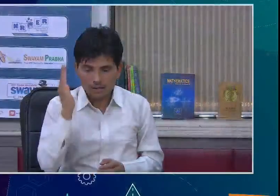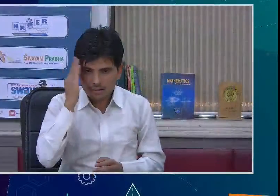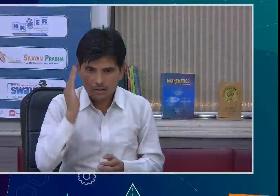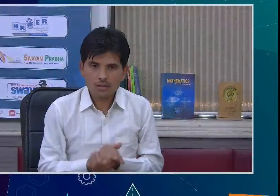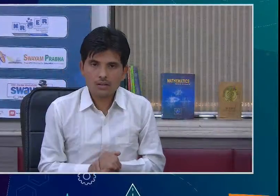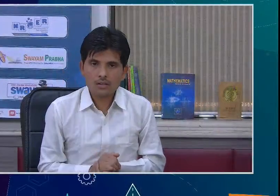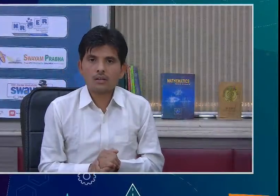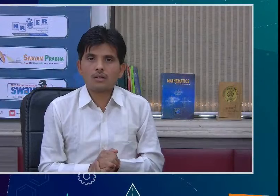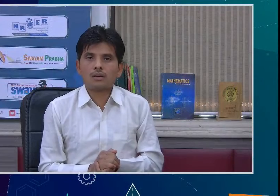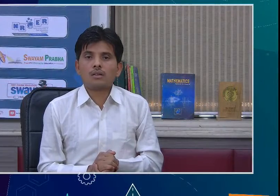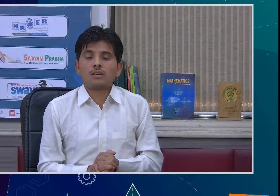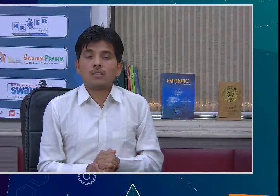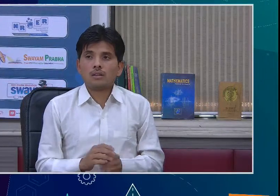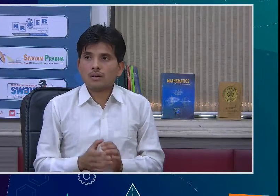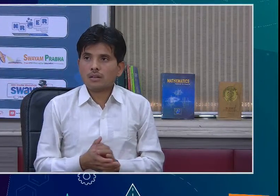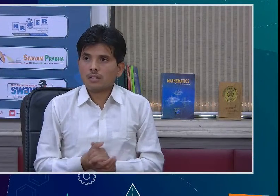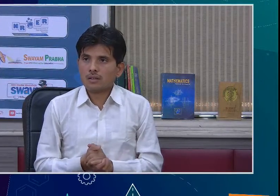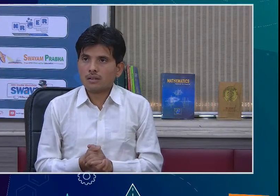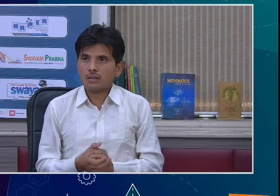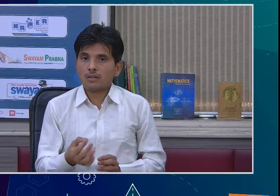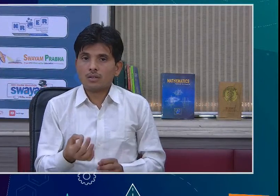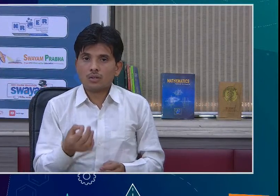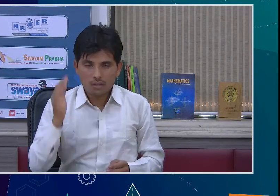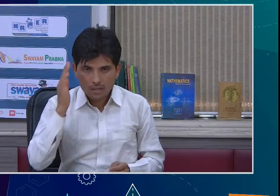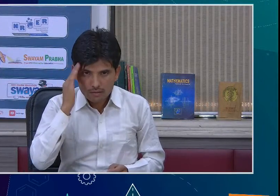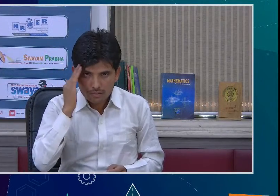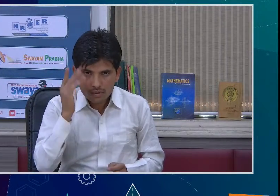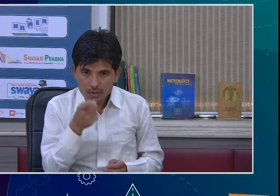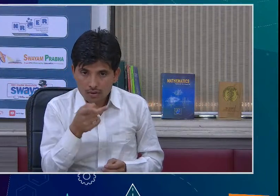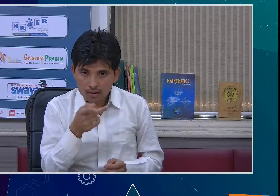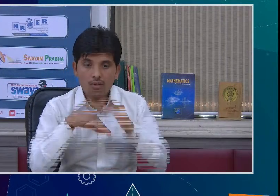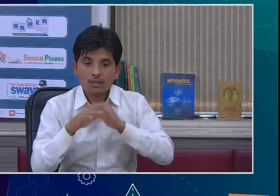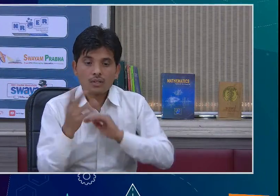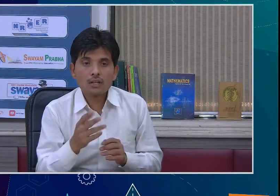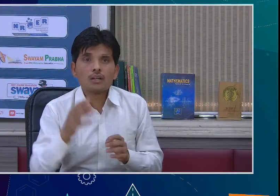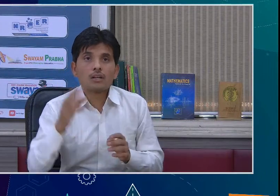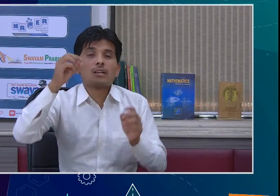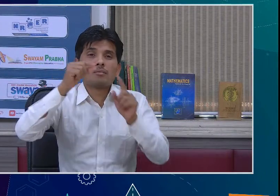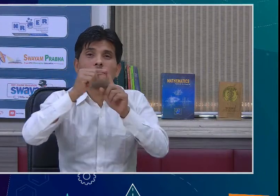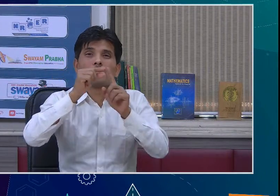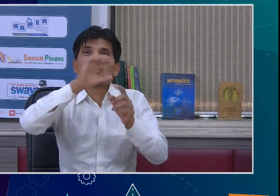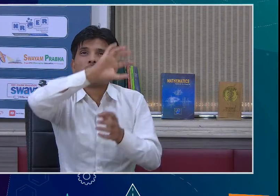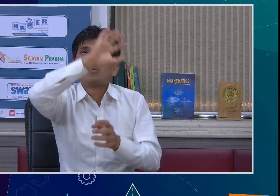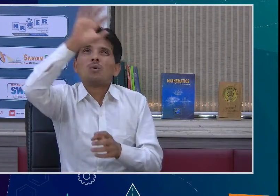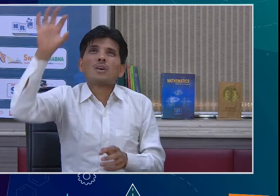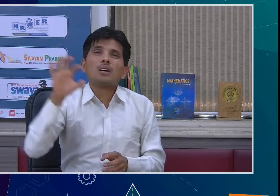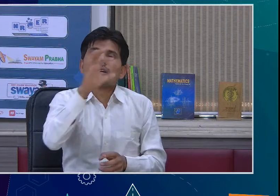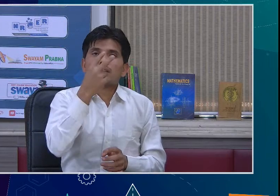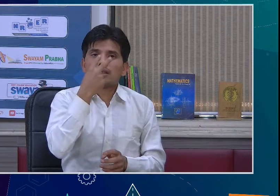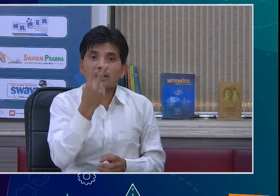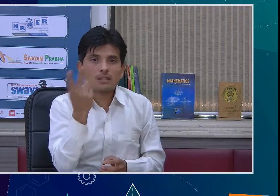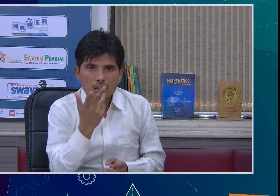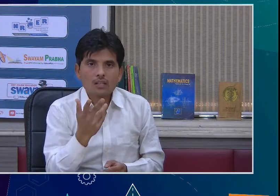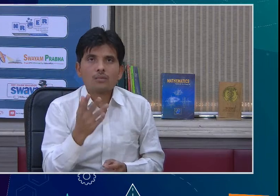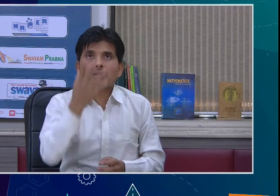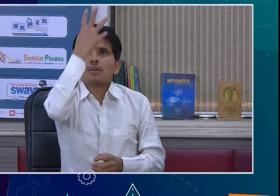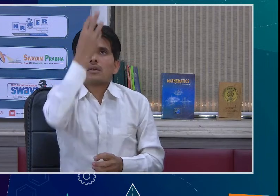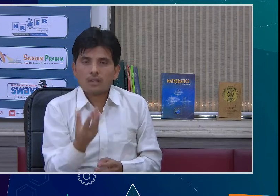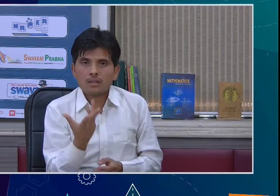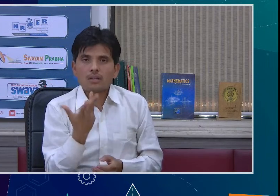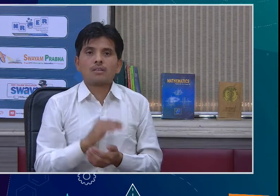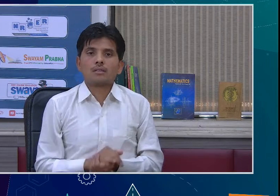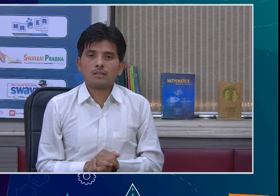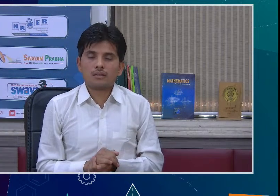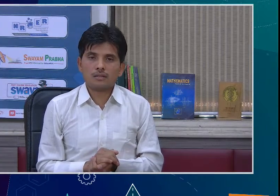planet Earth is also known as blue planet, because of the immense presence